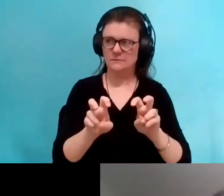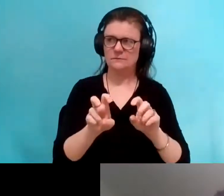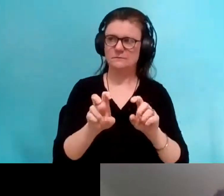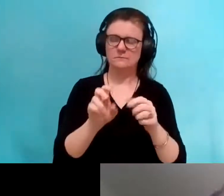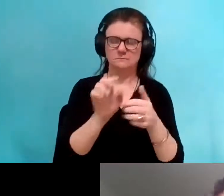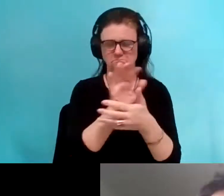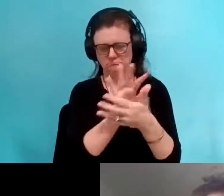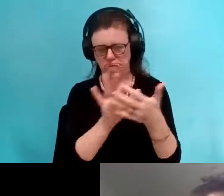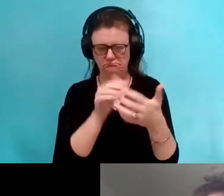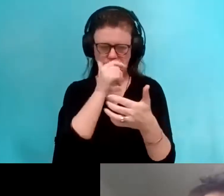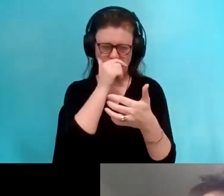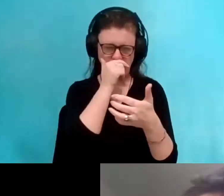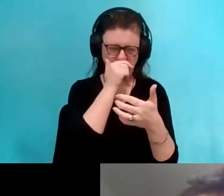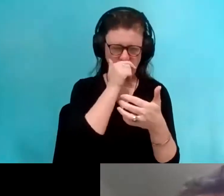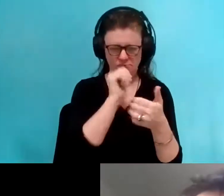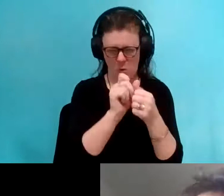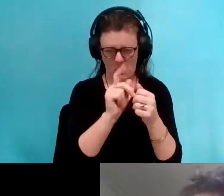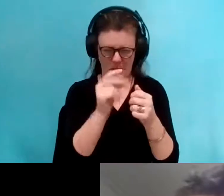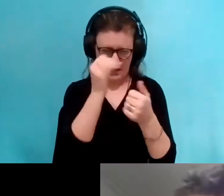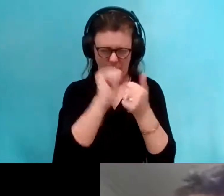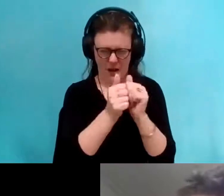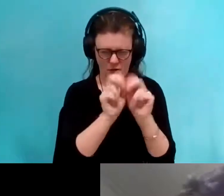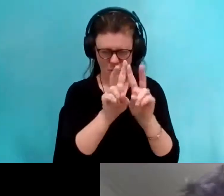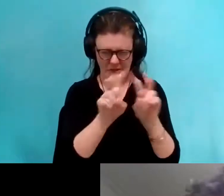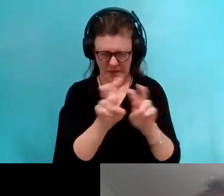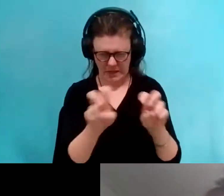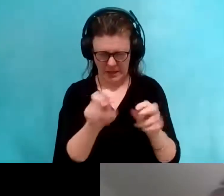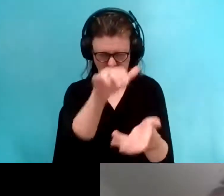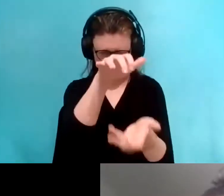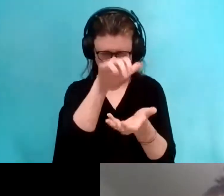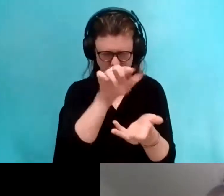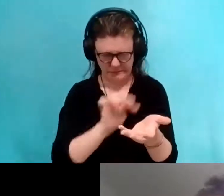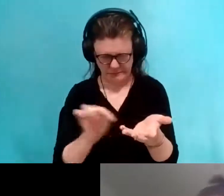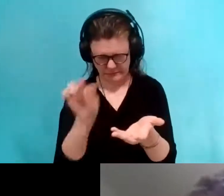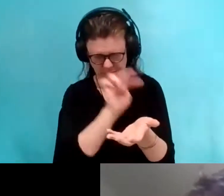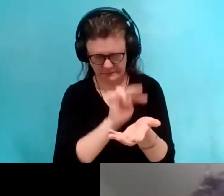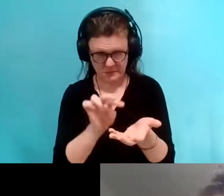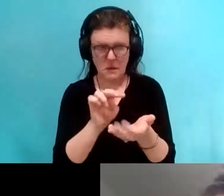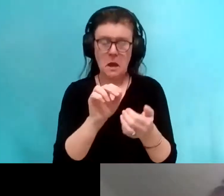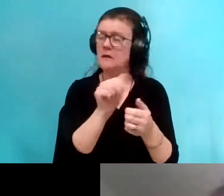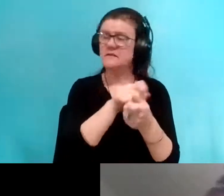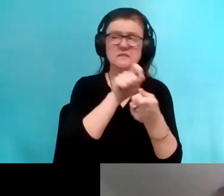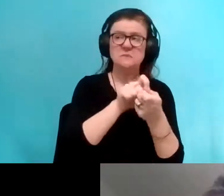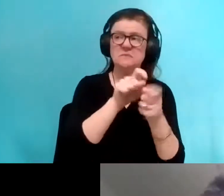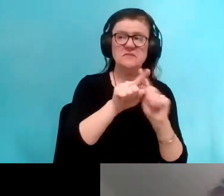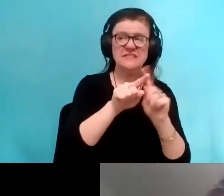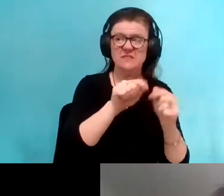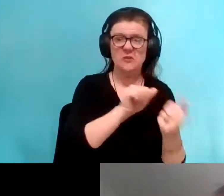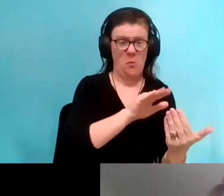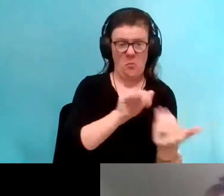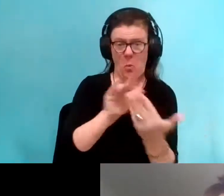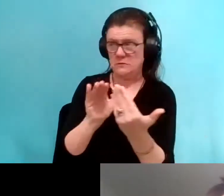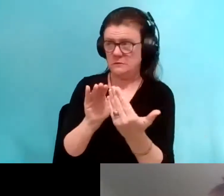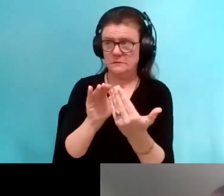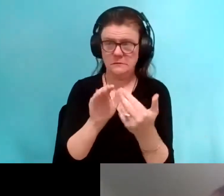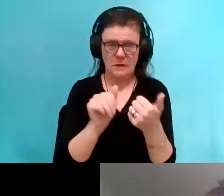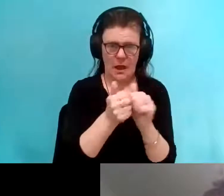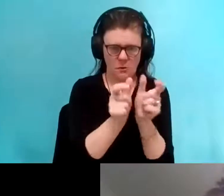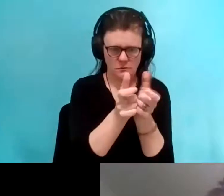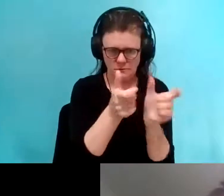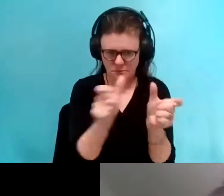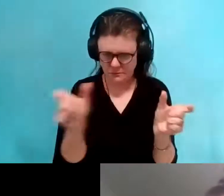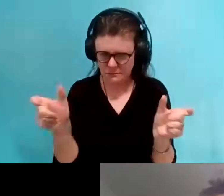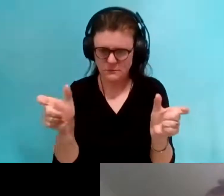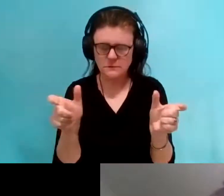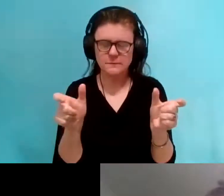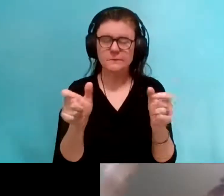you effectively analyze the data that comes in, which I think, there are certain methodologies you can use to help you with that analysis. But one of the big challenges